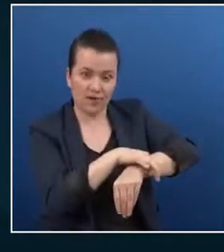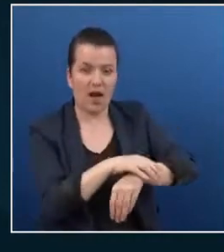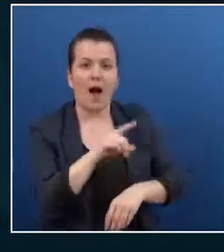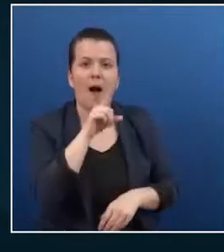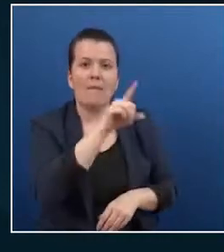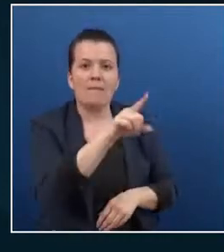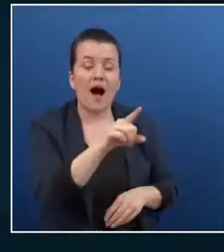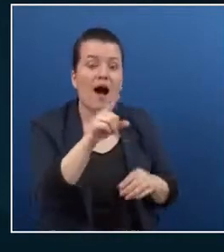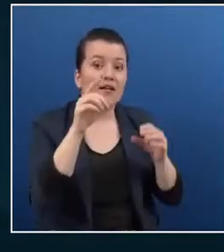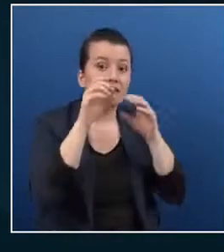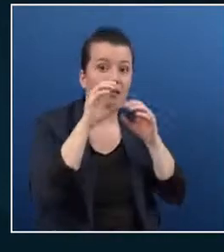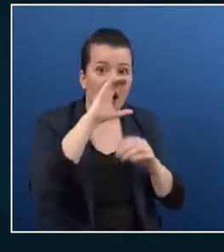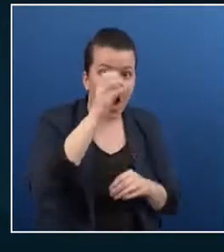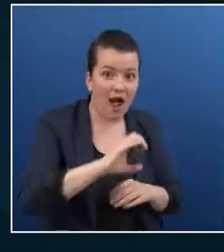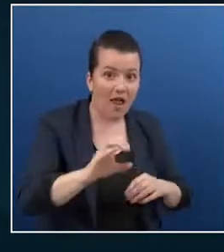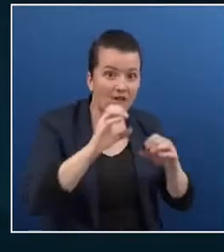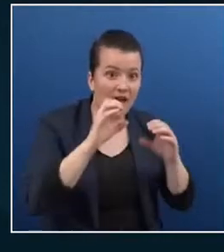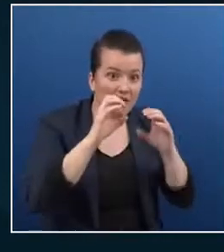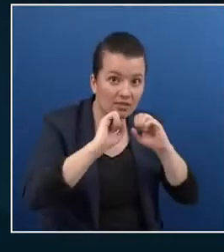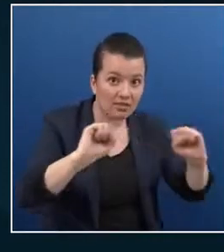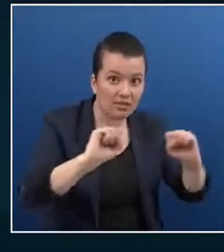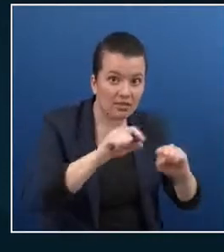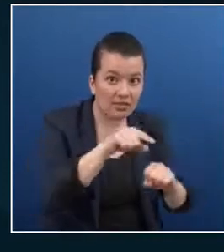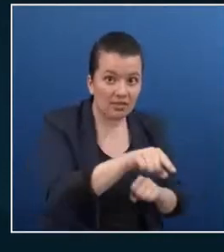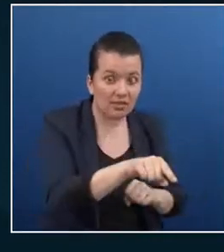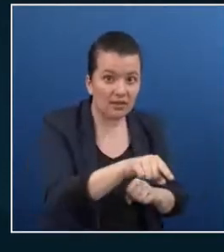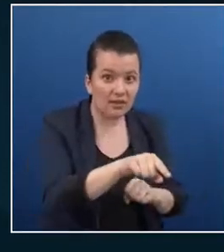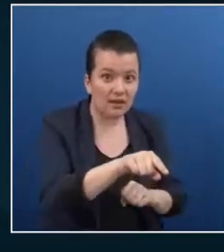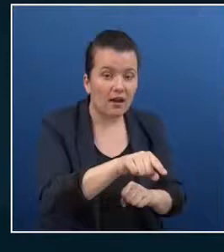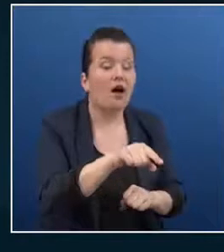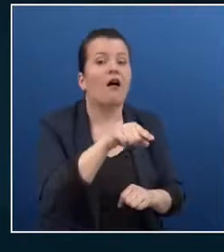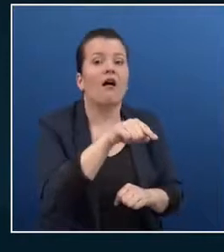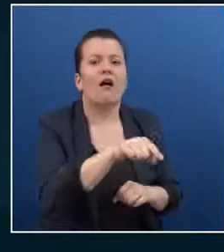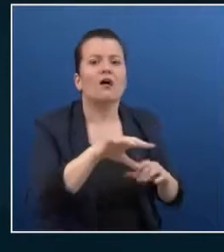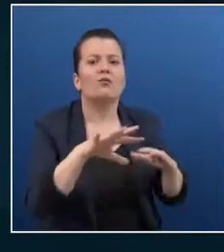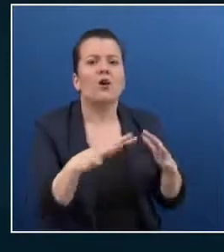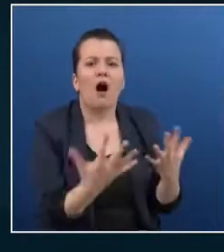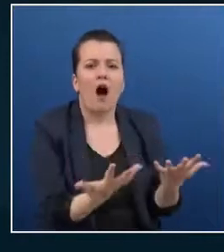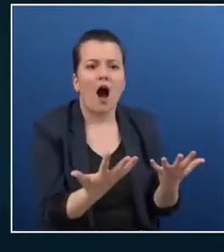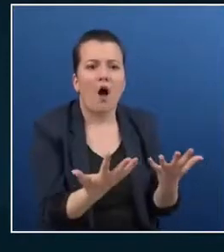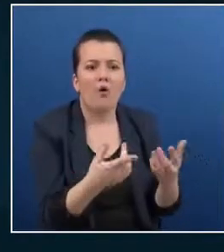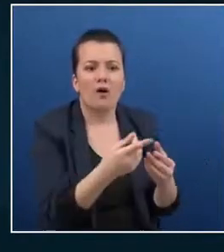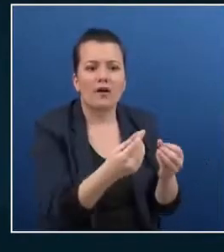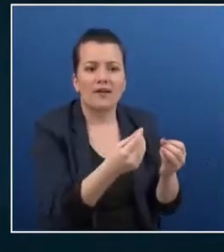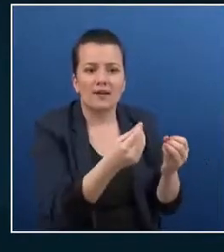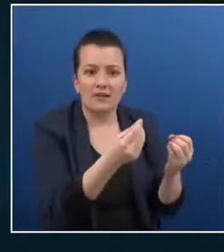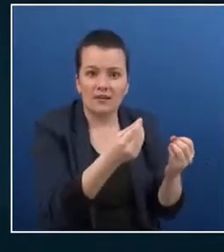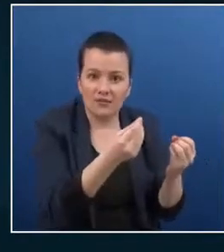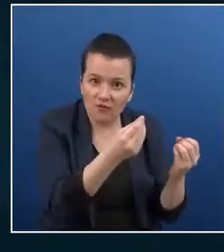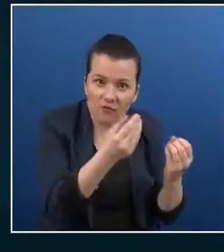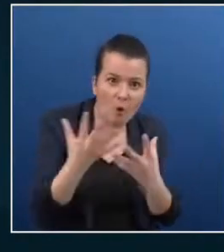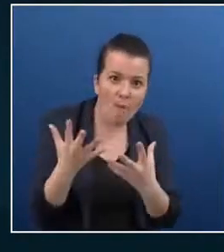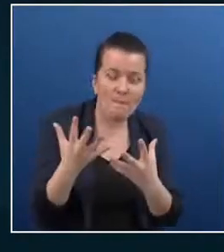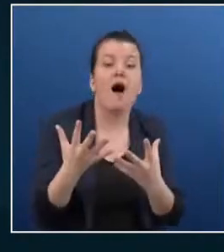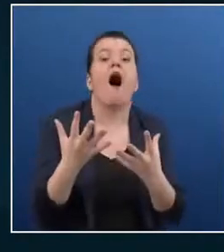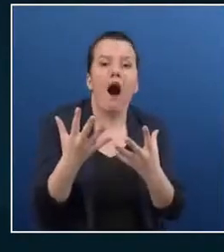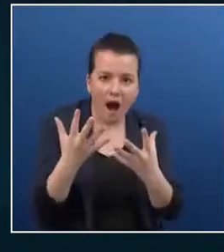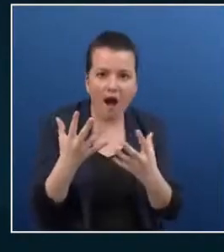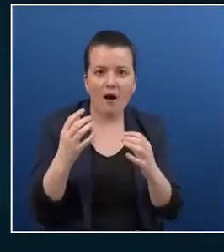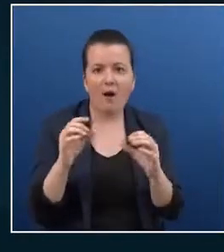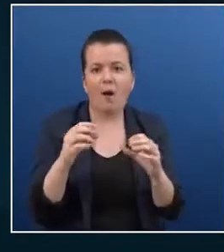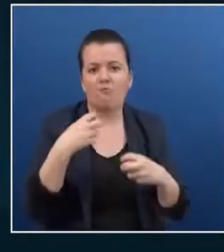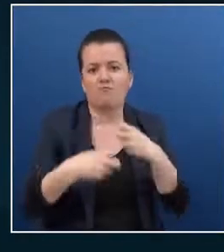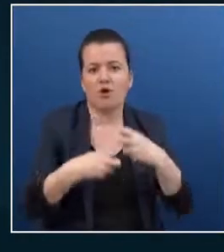of electricity, to send this alert. And so that it is already more complex because of